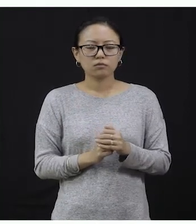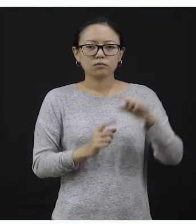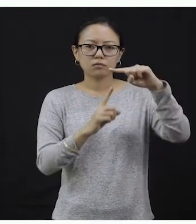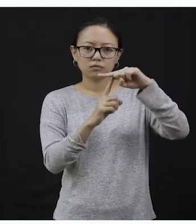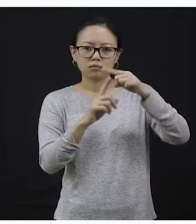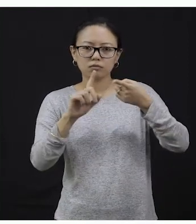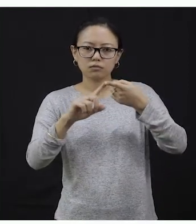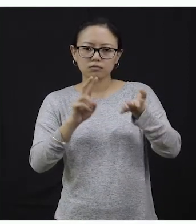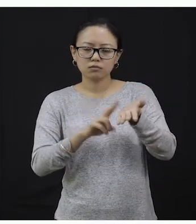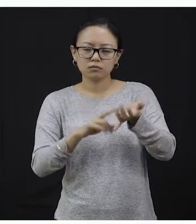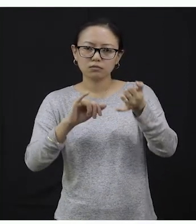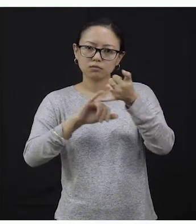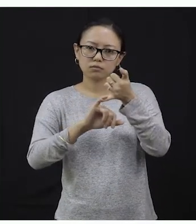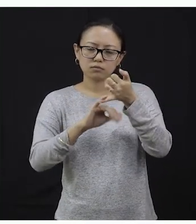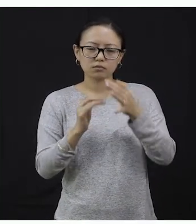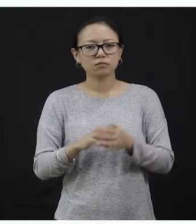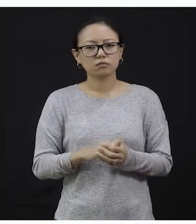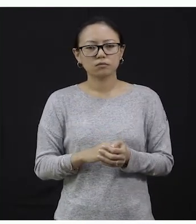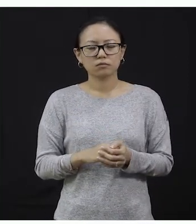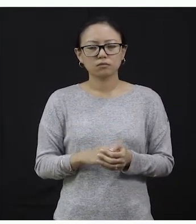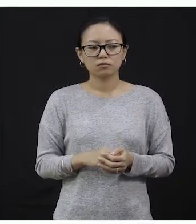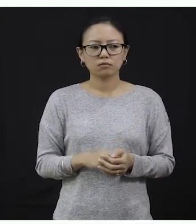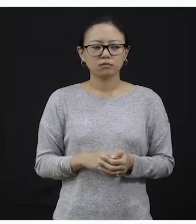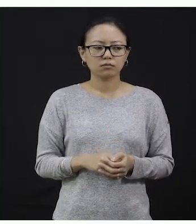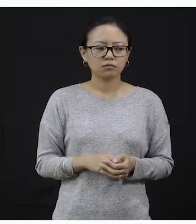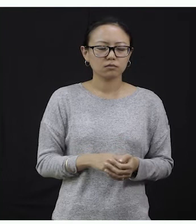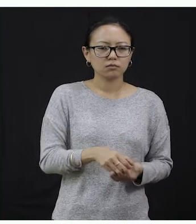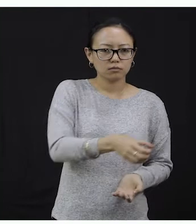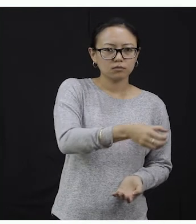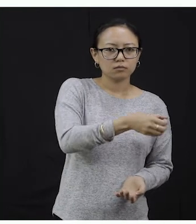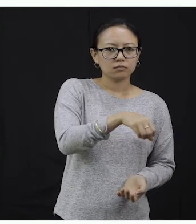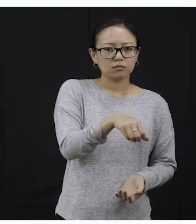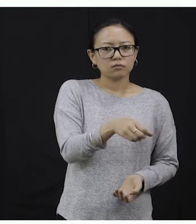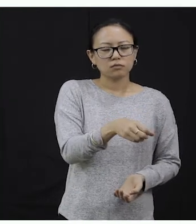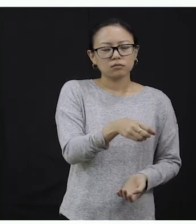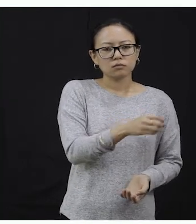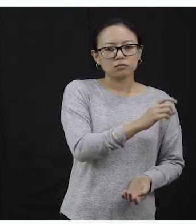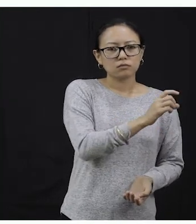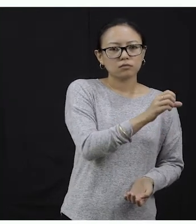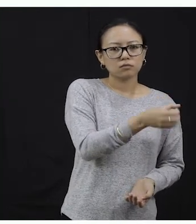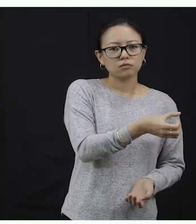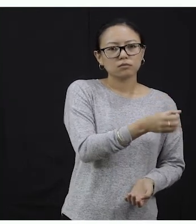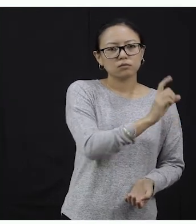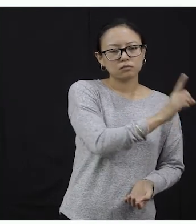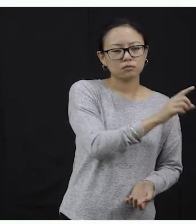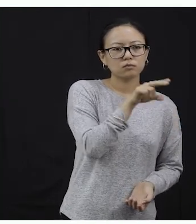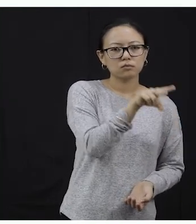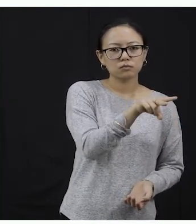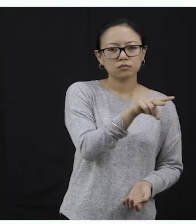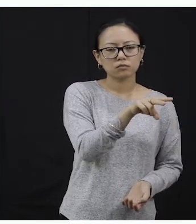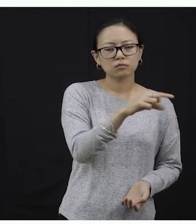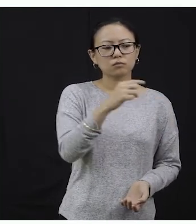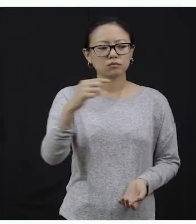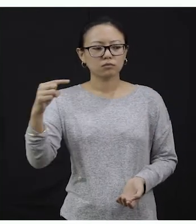place. Placed in tens place. Now 99 plus 1. 99 plus 1, it becomes 100.